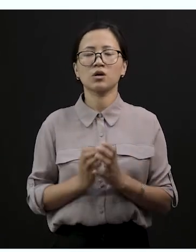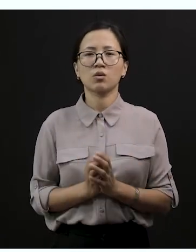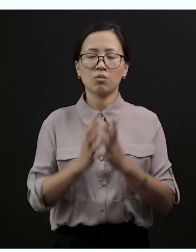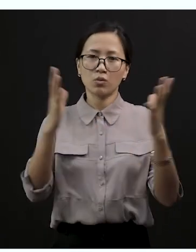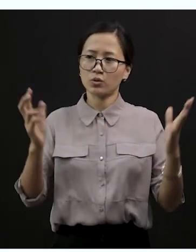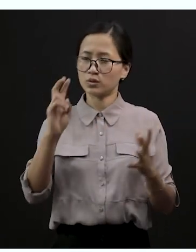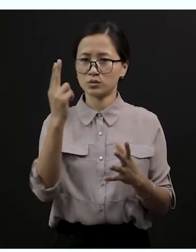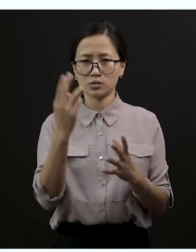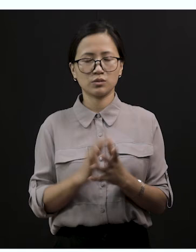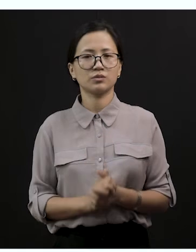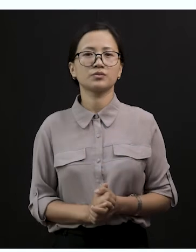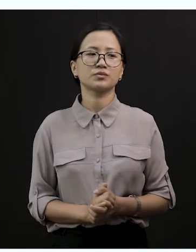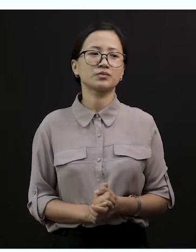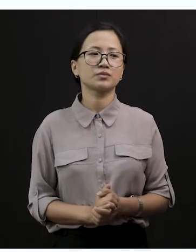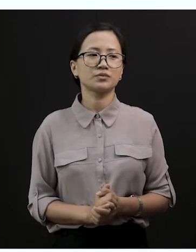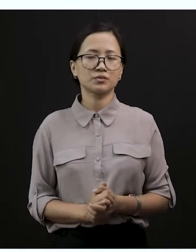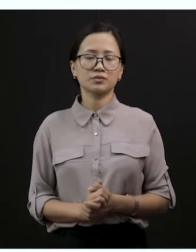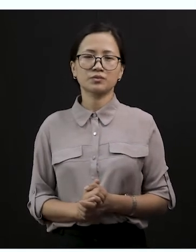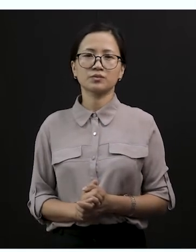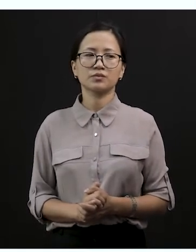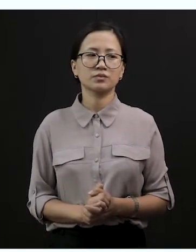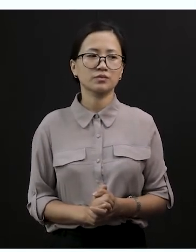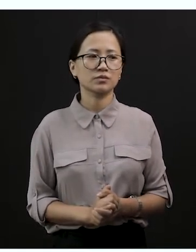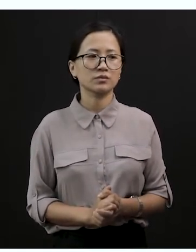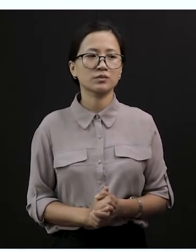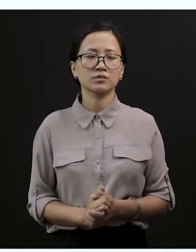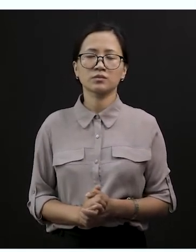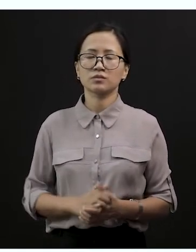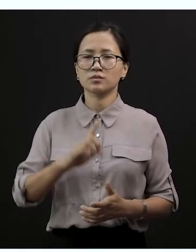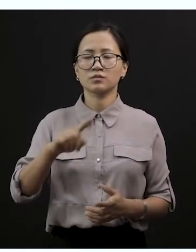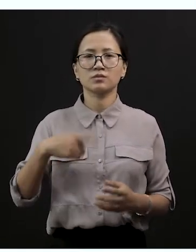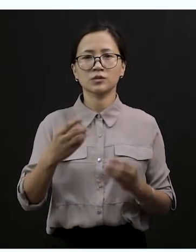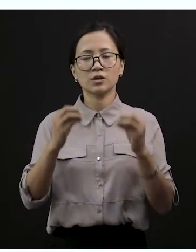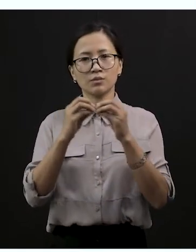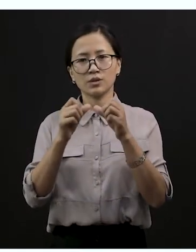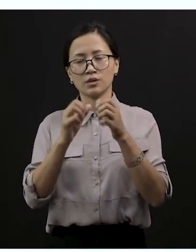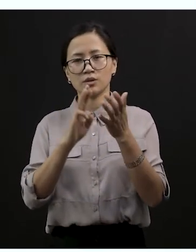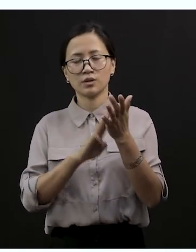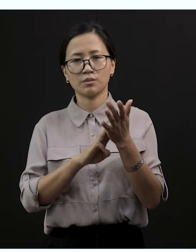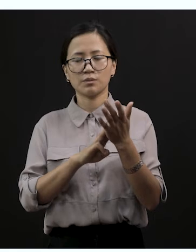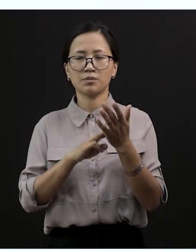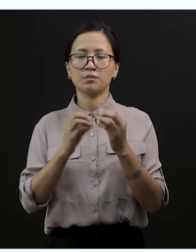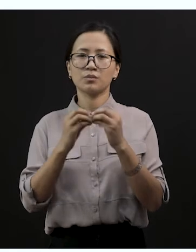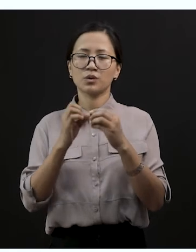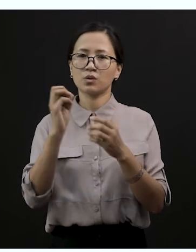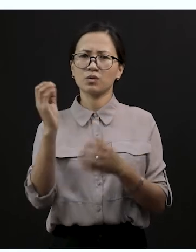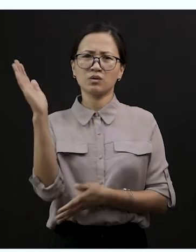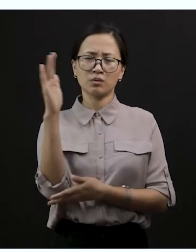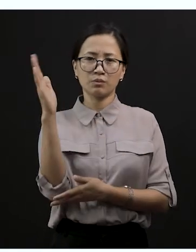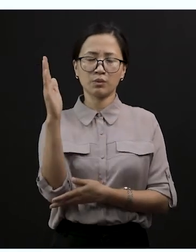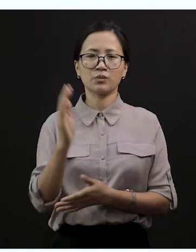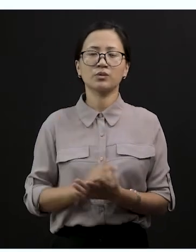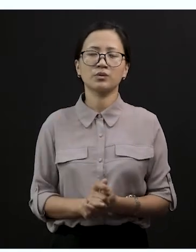two radios. And radios is plural, okay? Now next is bamboo. O-O, both